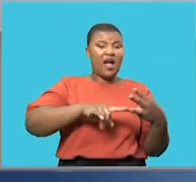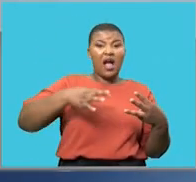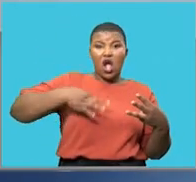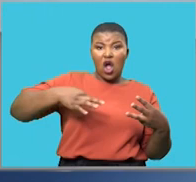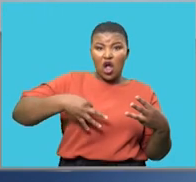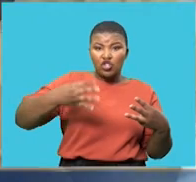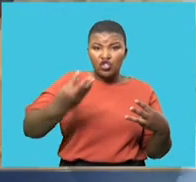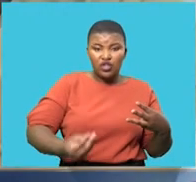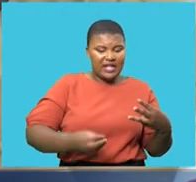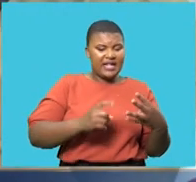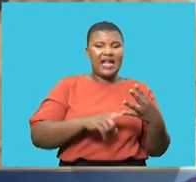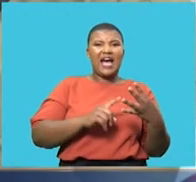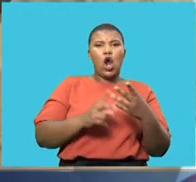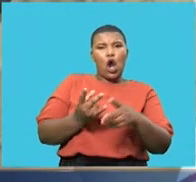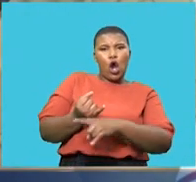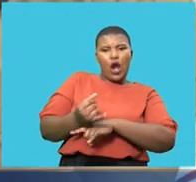early child marriages,